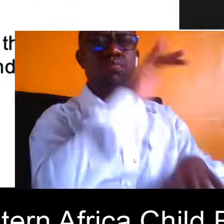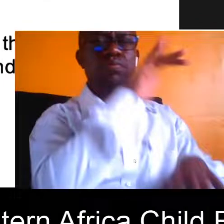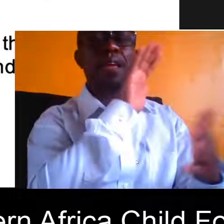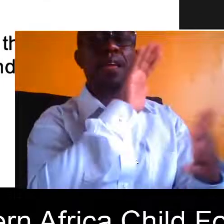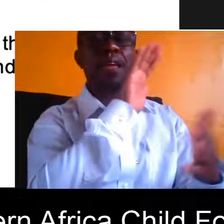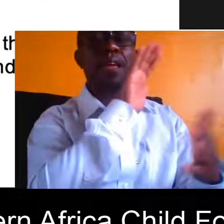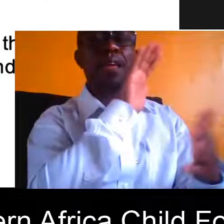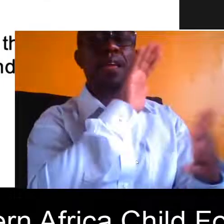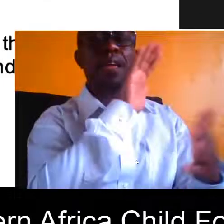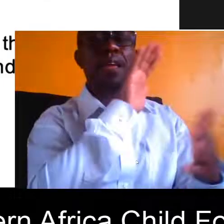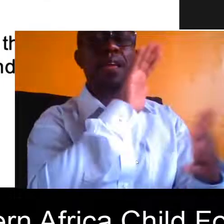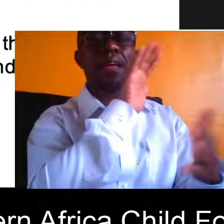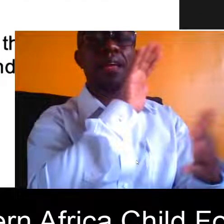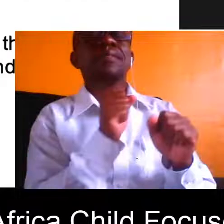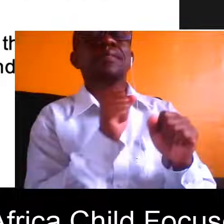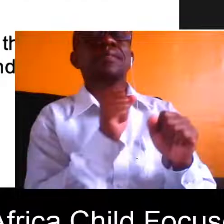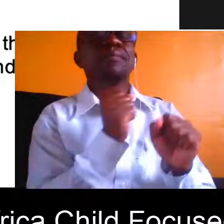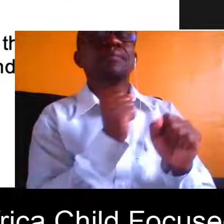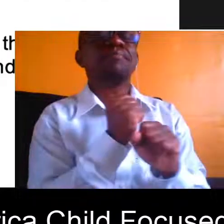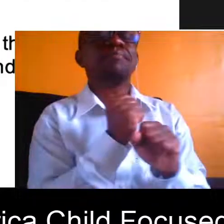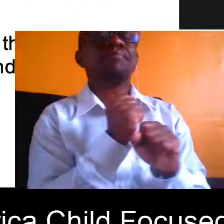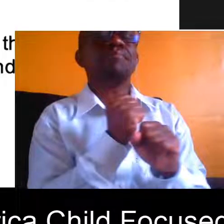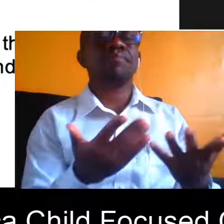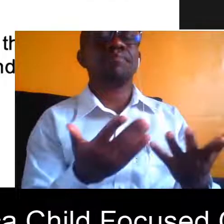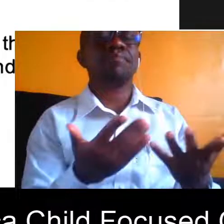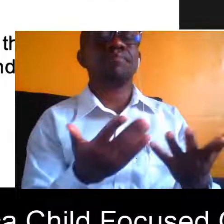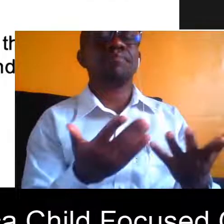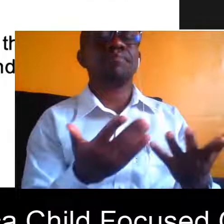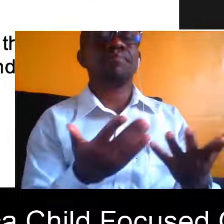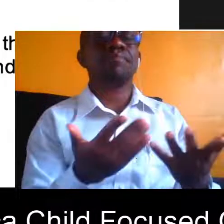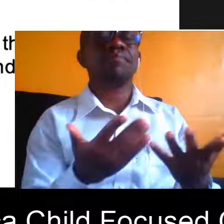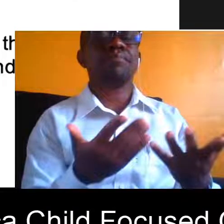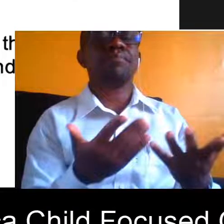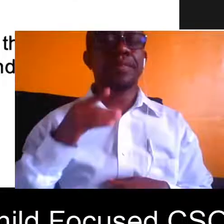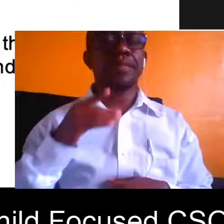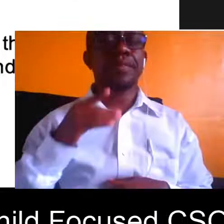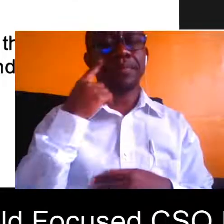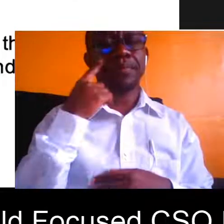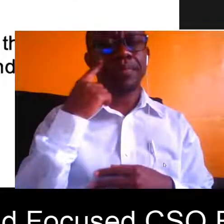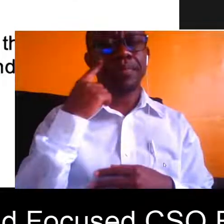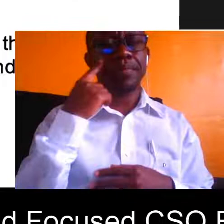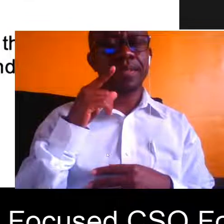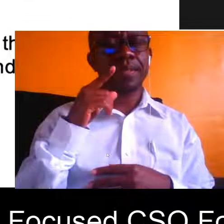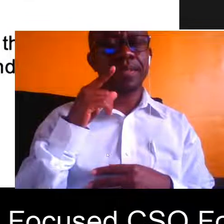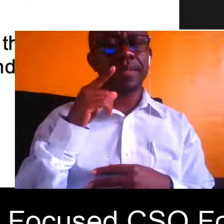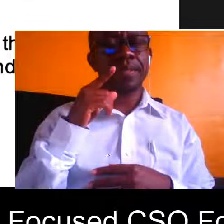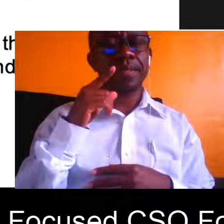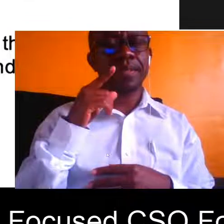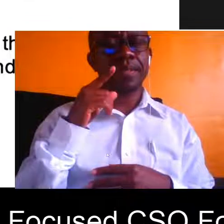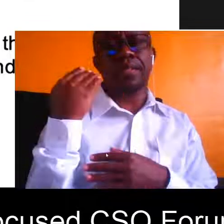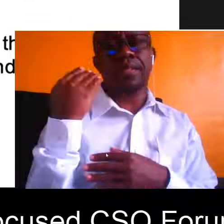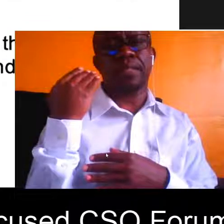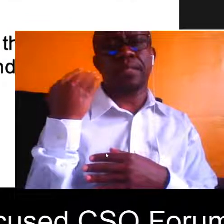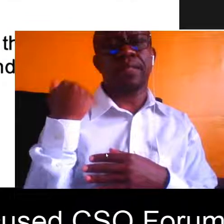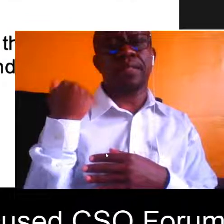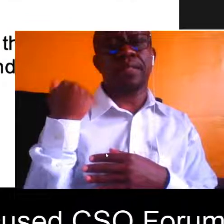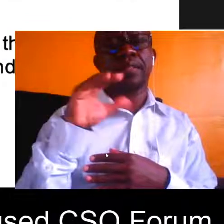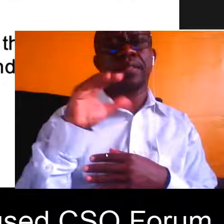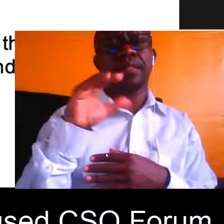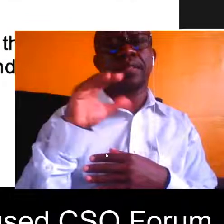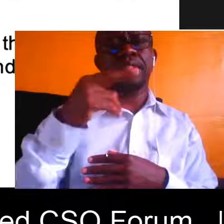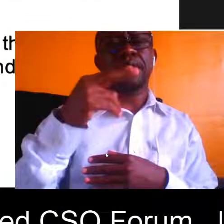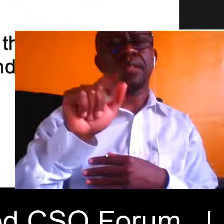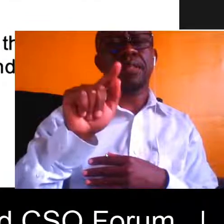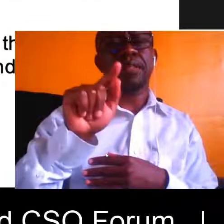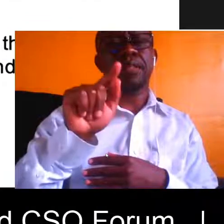child. And ladies and gentlemen, also you will recall that the Africa Charter is turning 30,